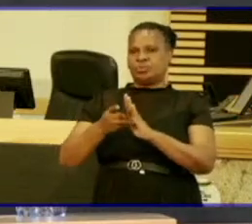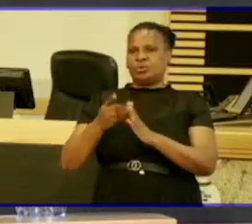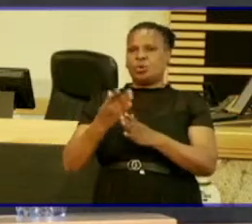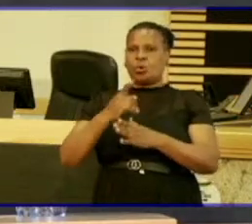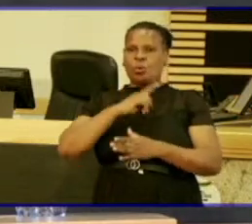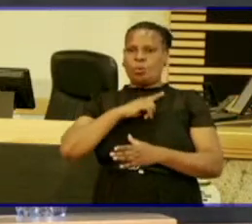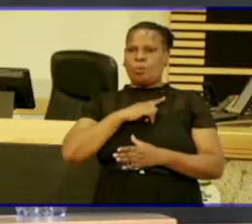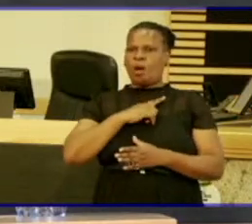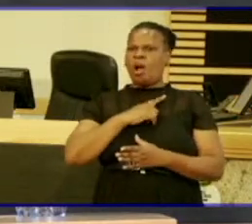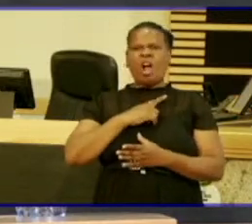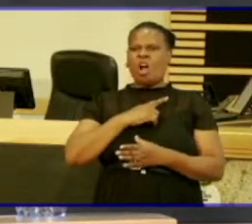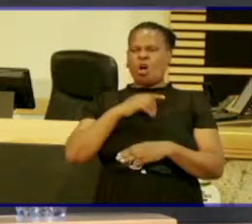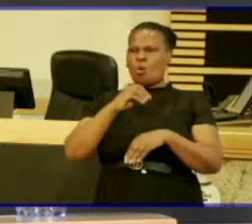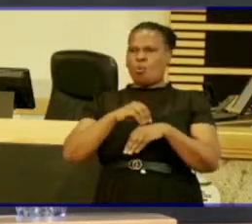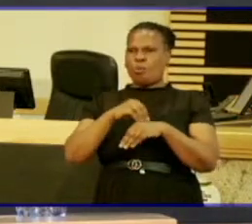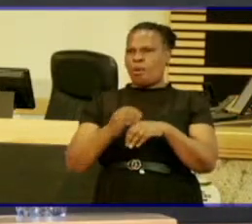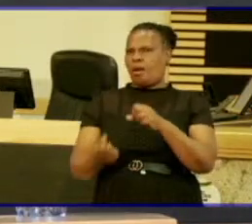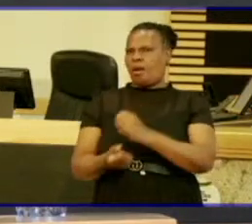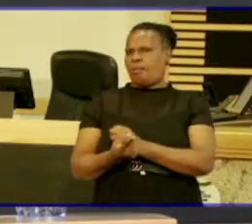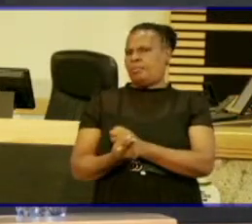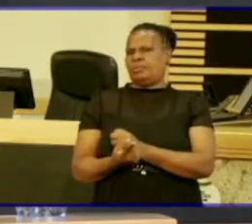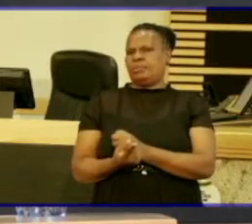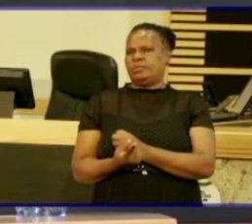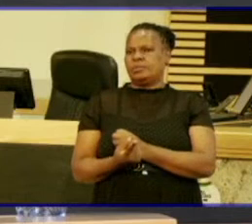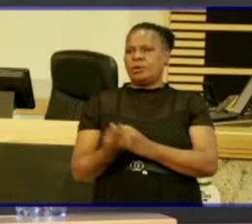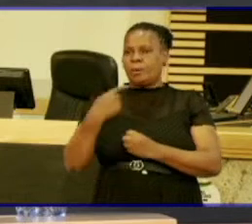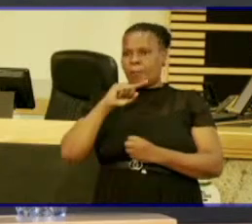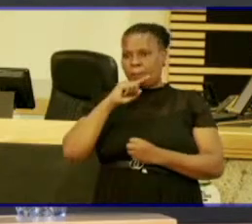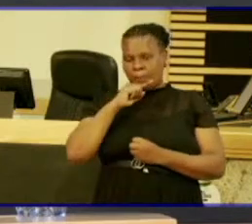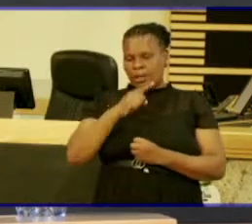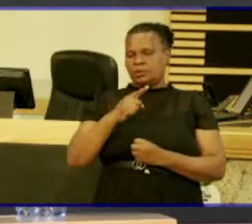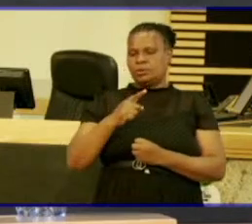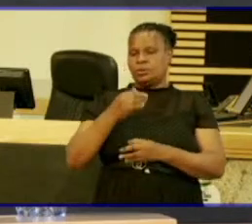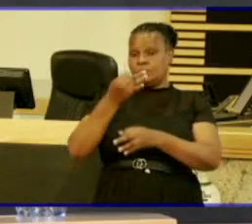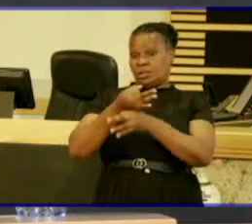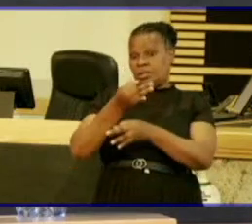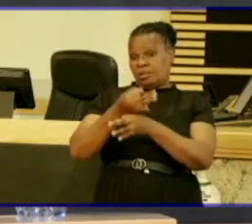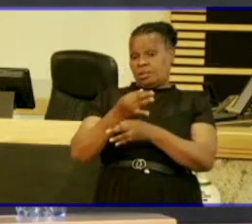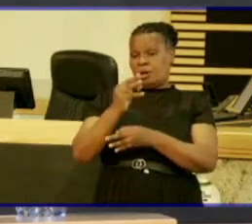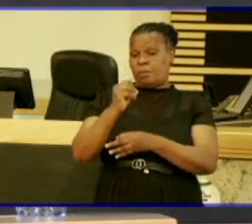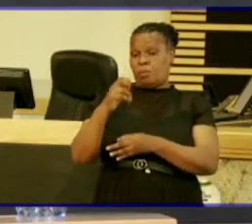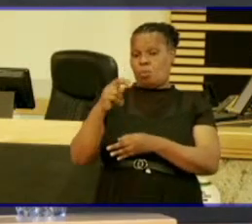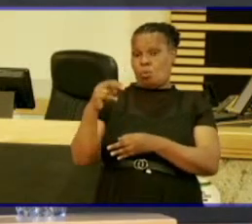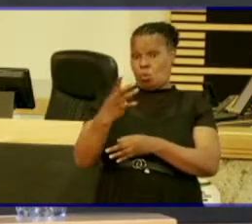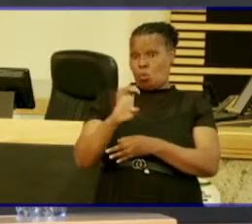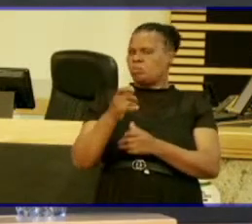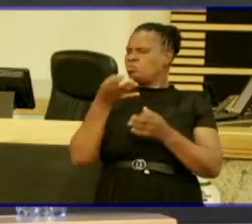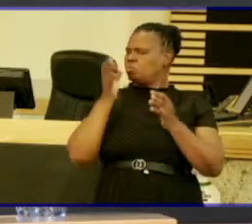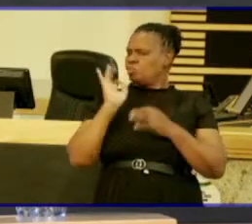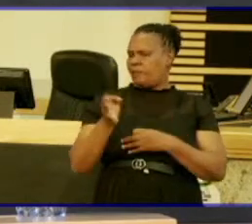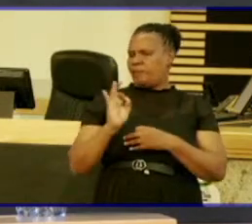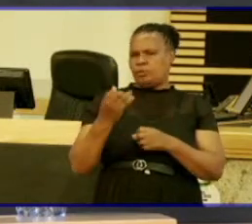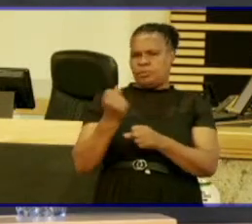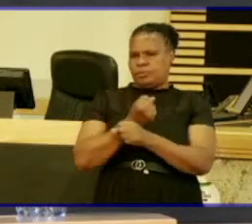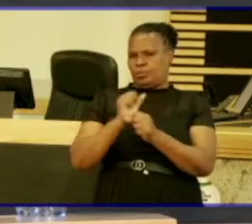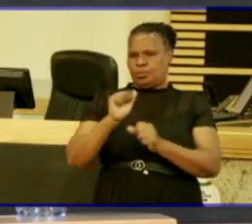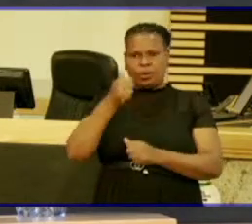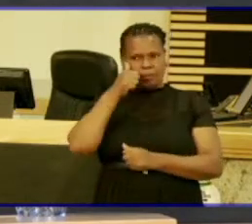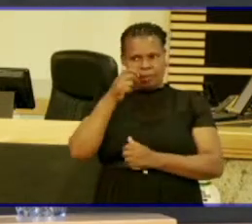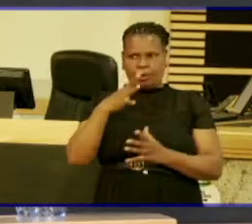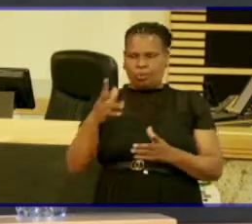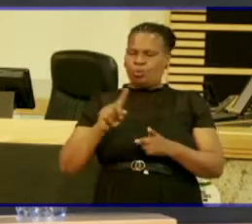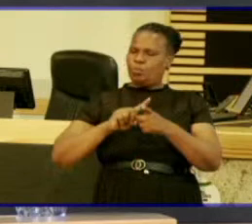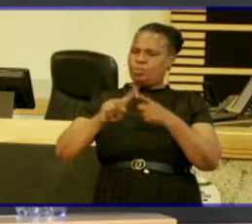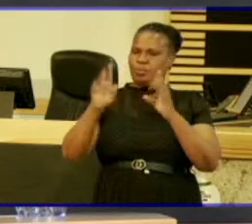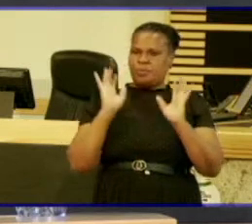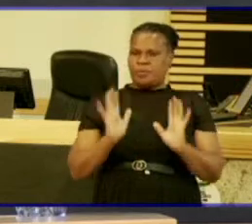idubla ingethi. Ubramzi, umzamo omhle uzamile, kwaye noqhatso ulufezile. Madam Speaker, as